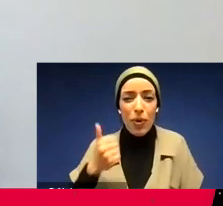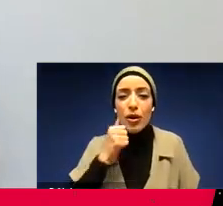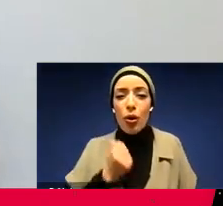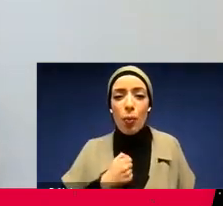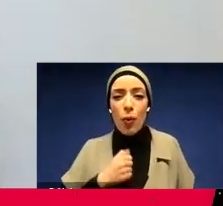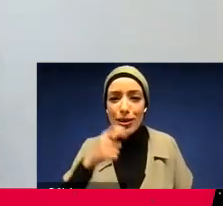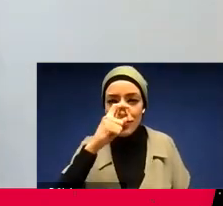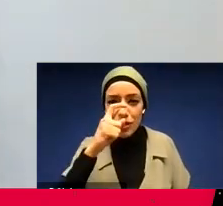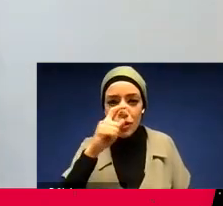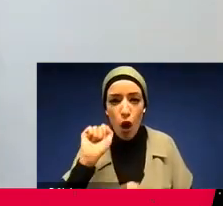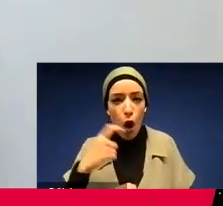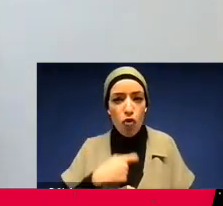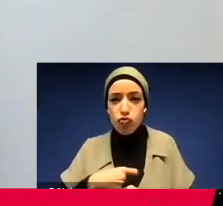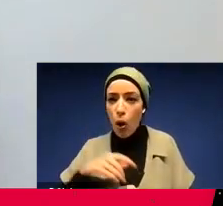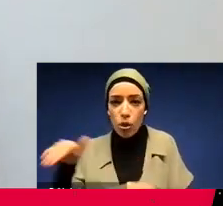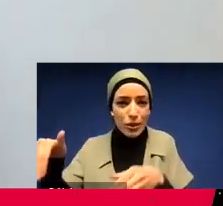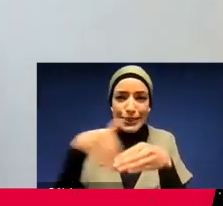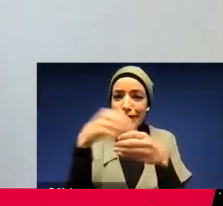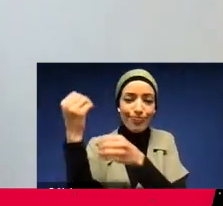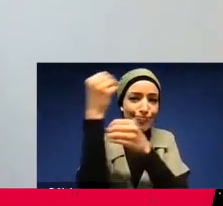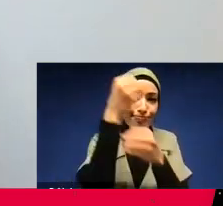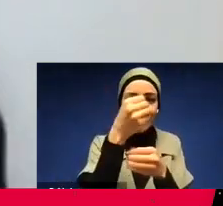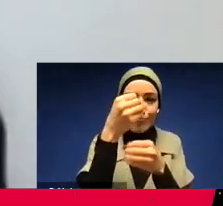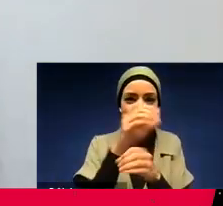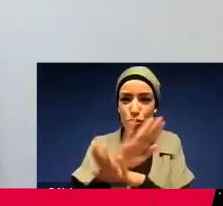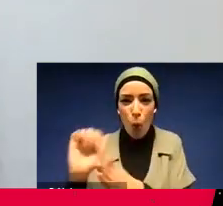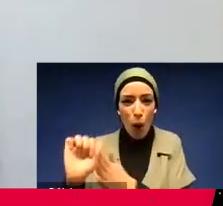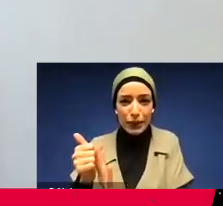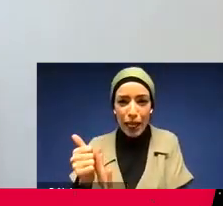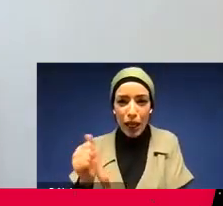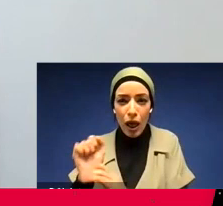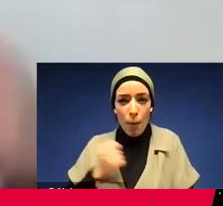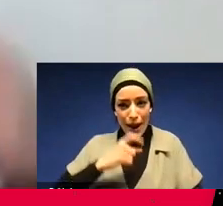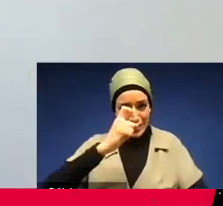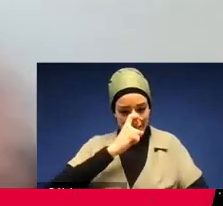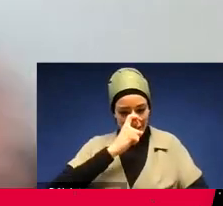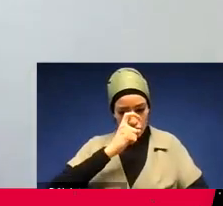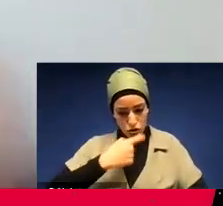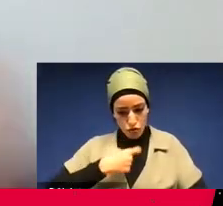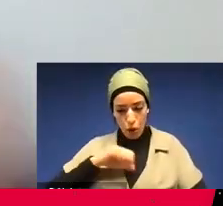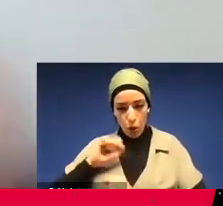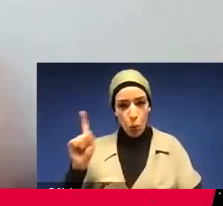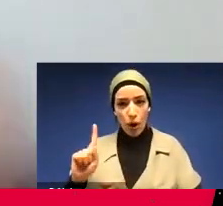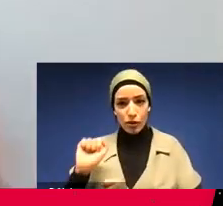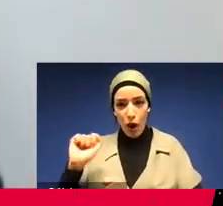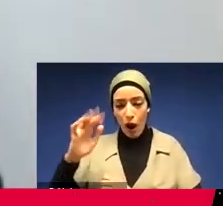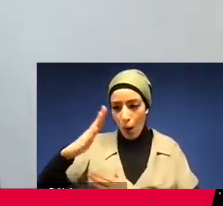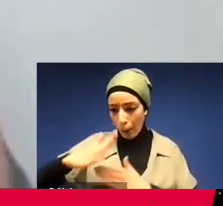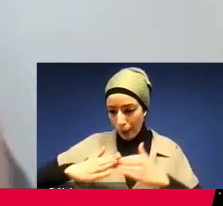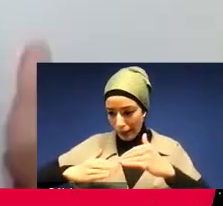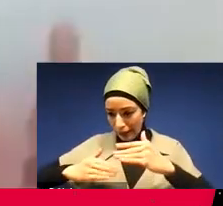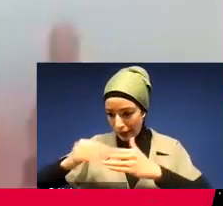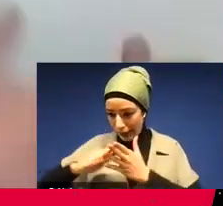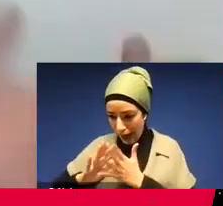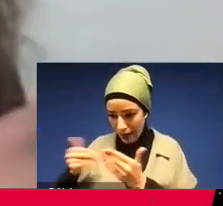the street. That's not what she's good at. My sister's role for our struggle is her building an education system. And that's